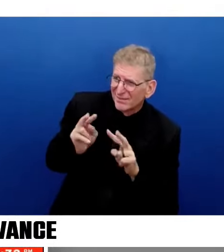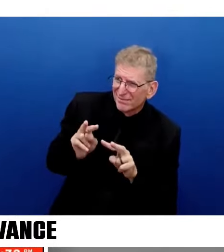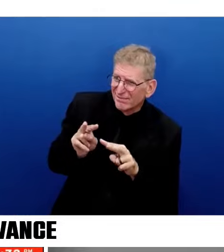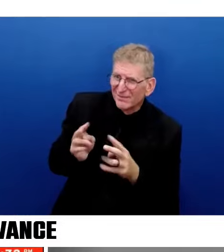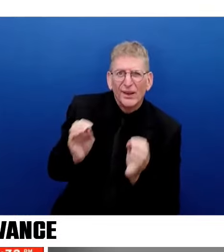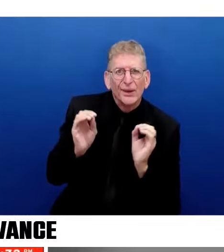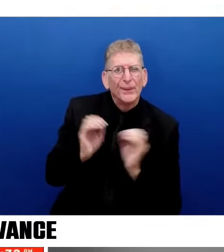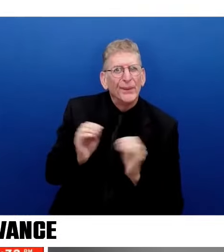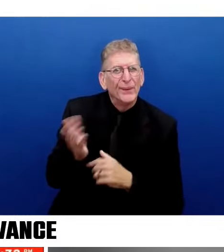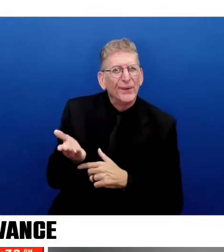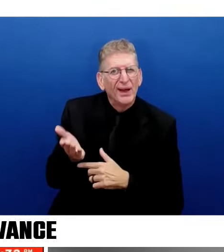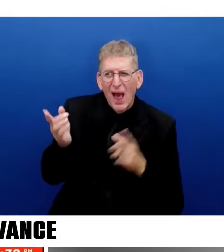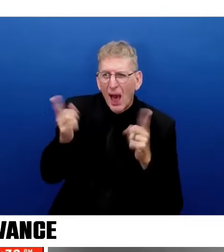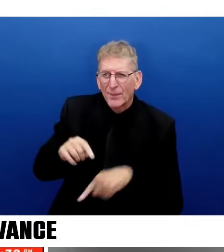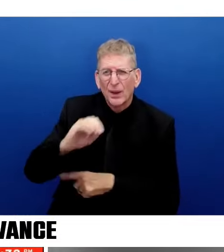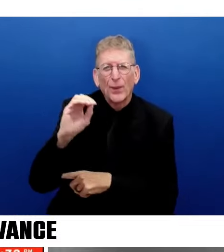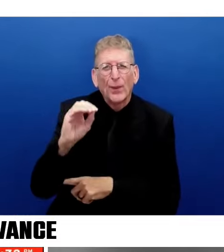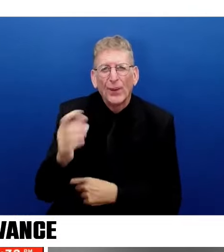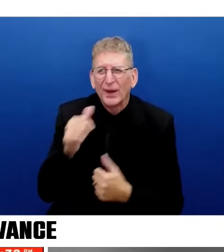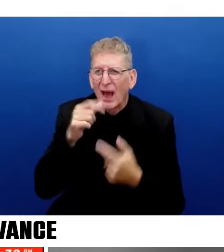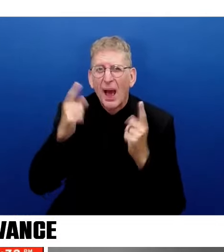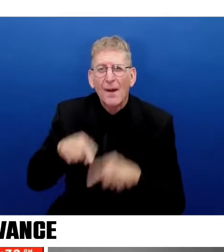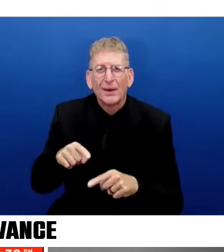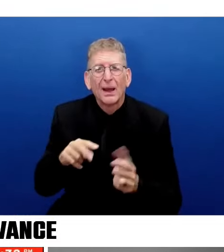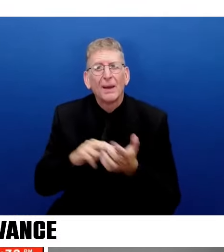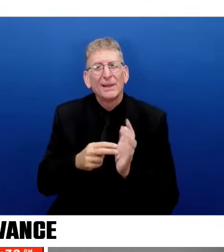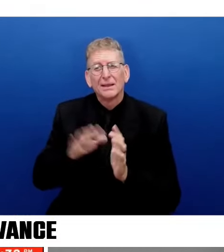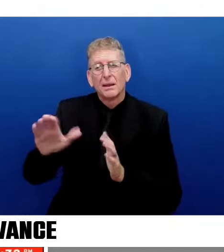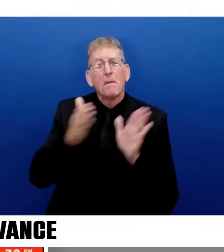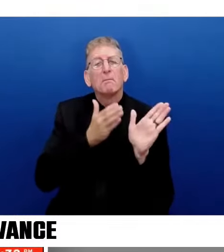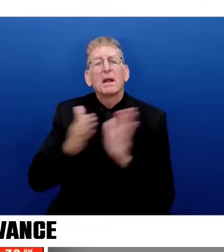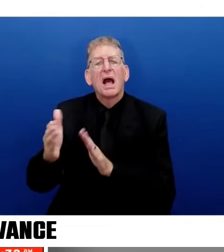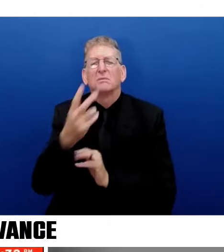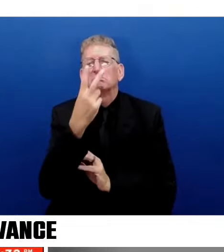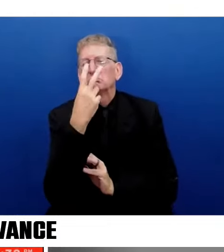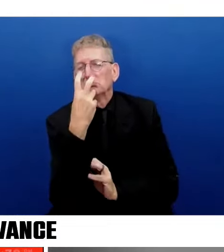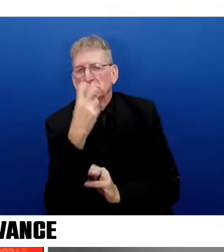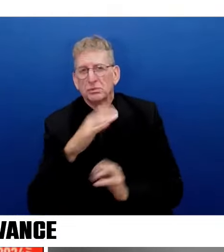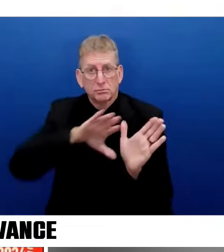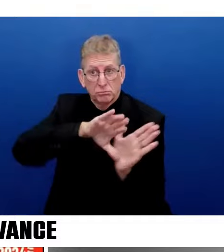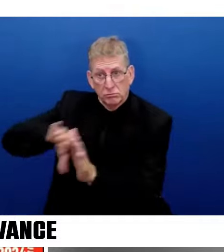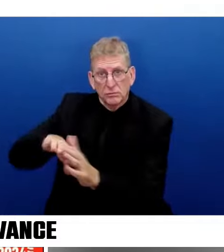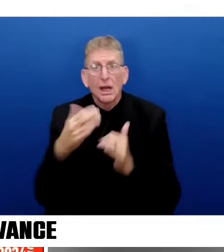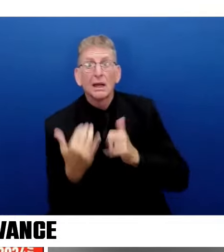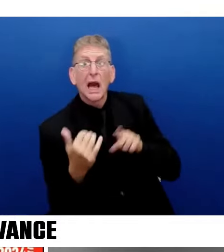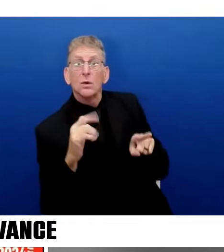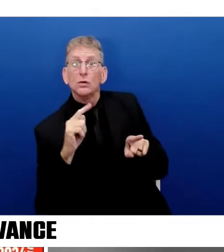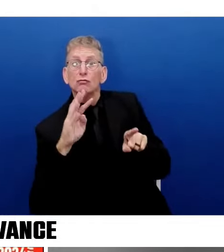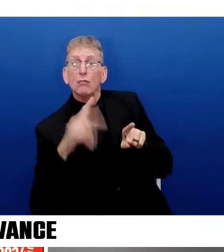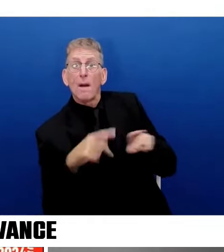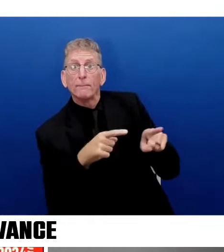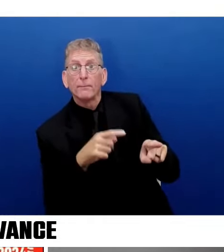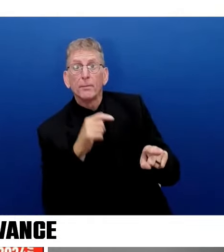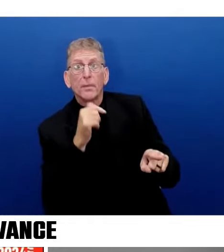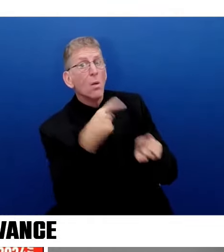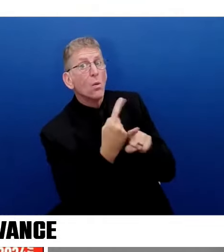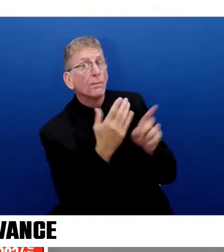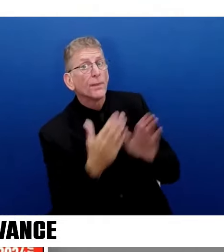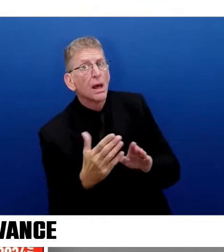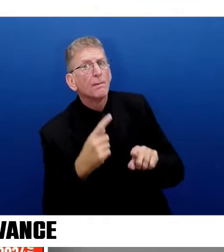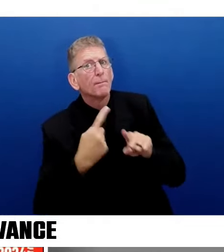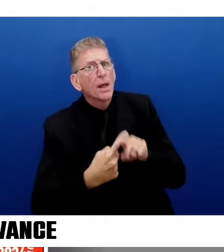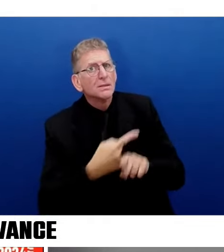Trump's economic plan is not just a plan, but it's also a record. A lot of those same economists attack Donald Trump's plan, and they have PhDs,